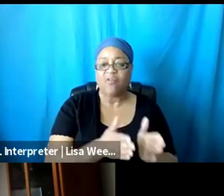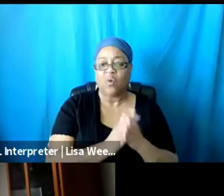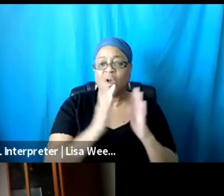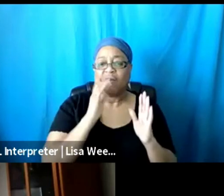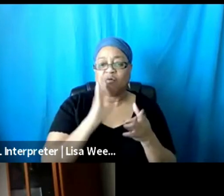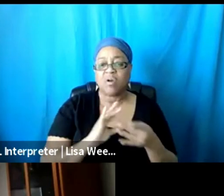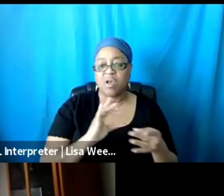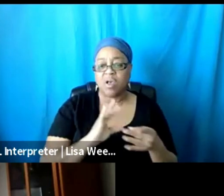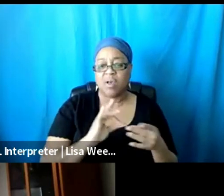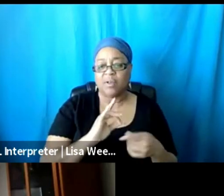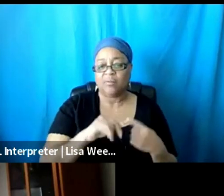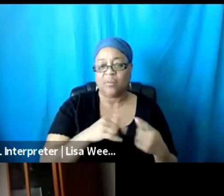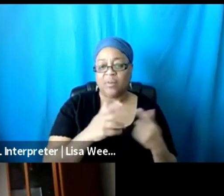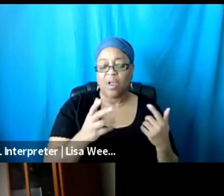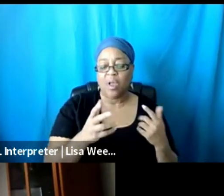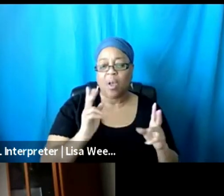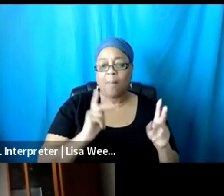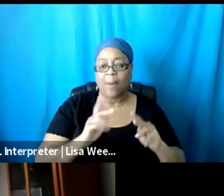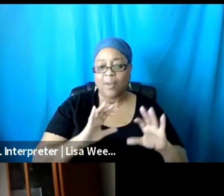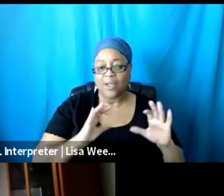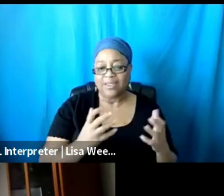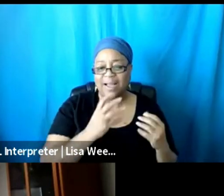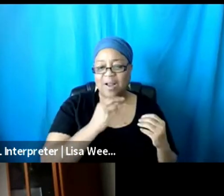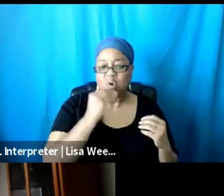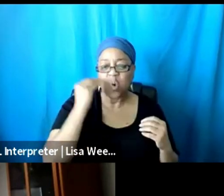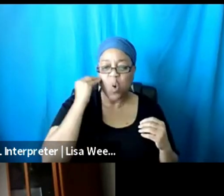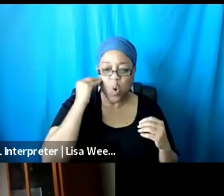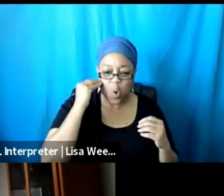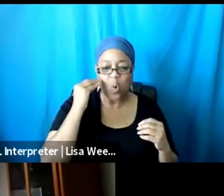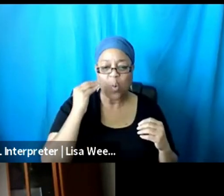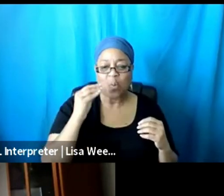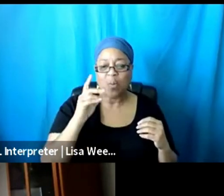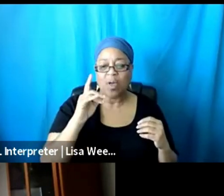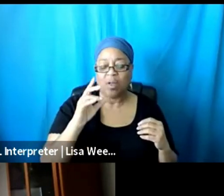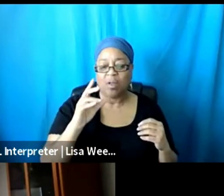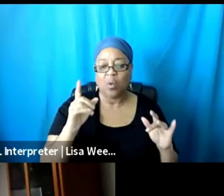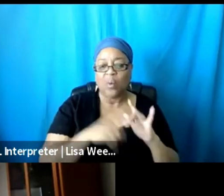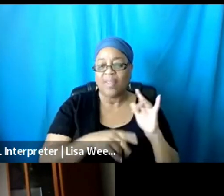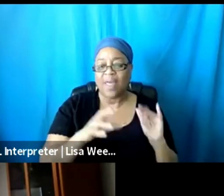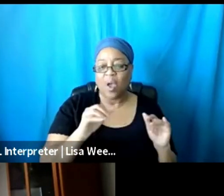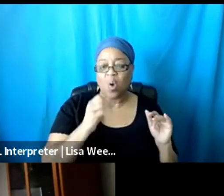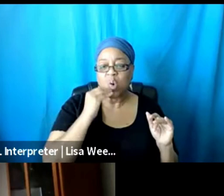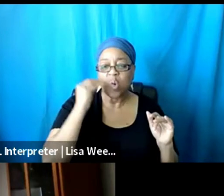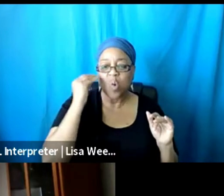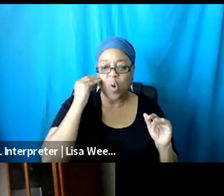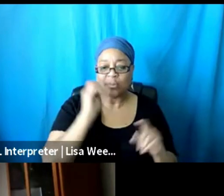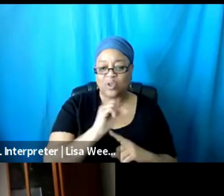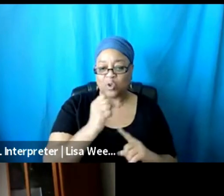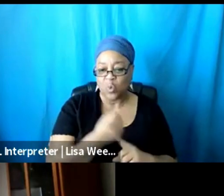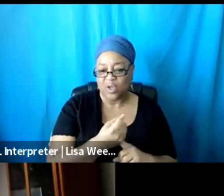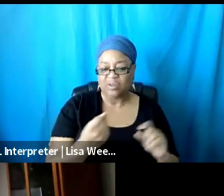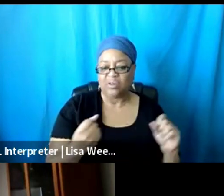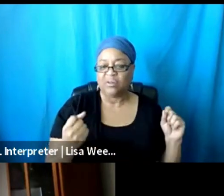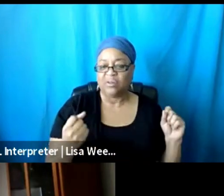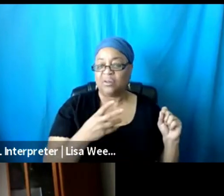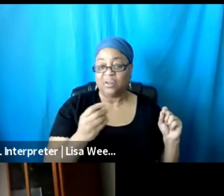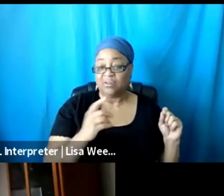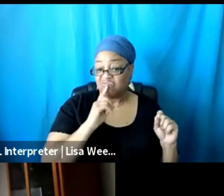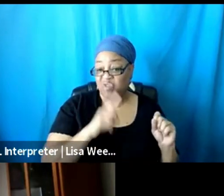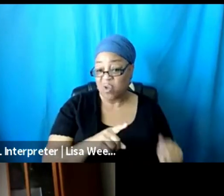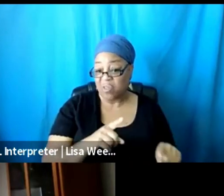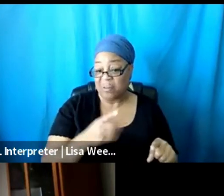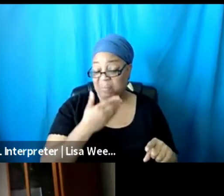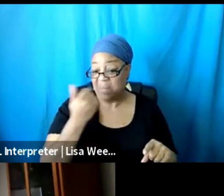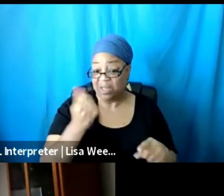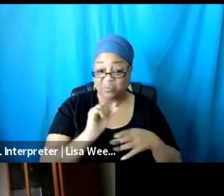comment on populations in homeless situations during the COVID pandemic and climate crisis issues, and if there are best practices or if someone